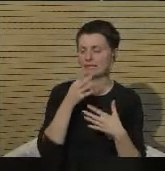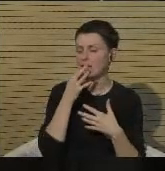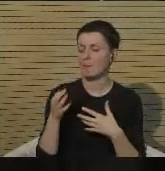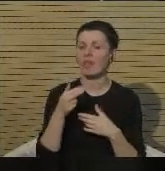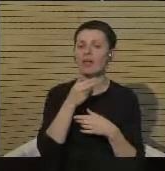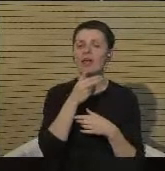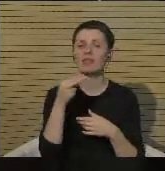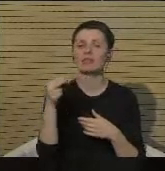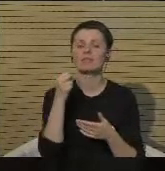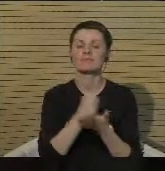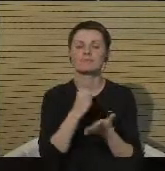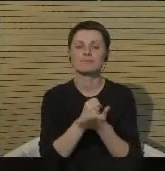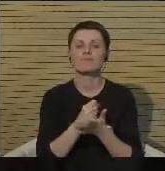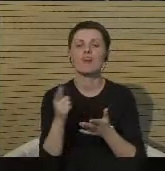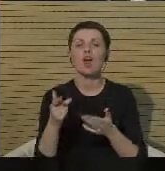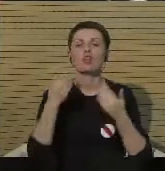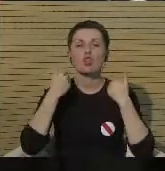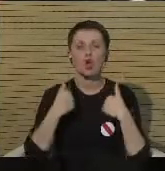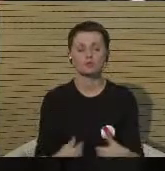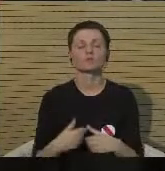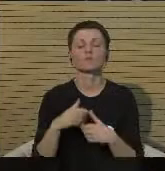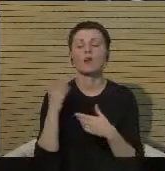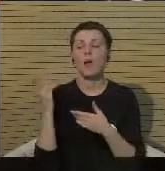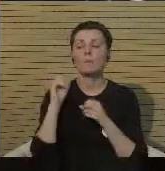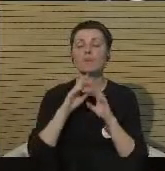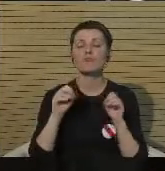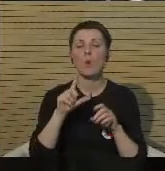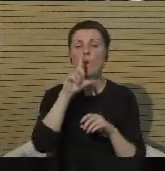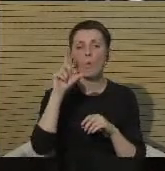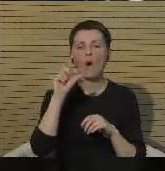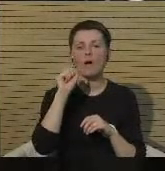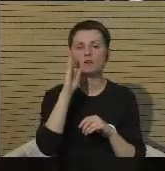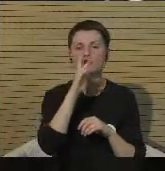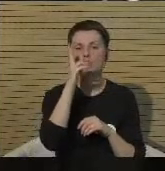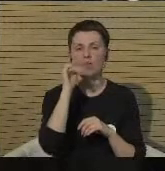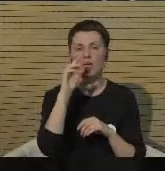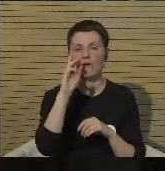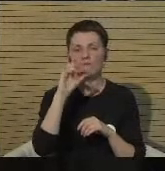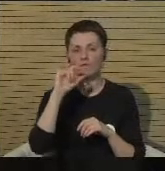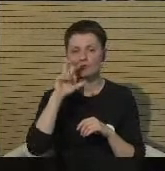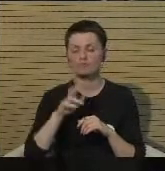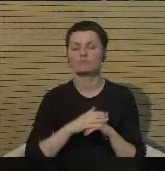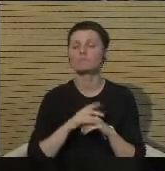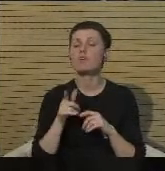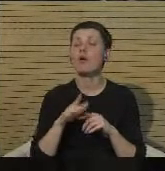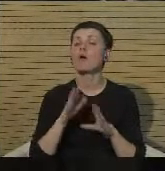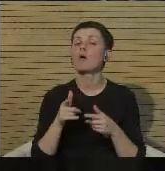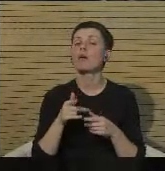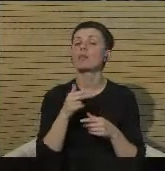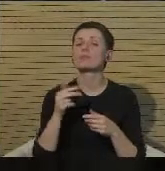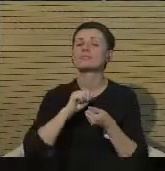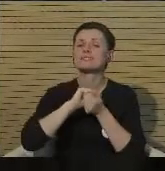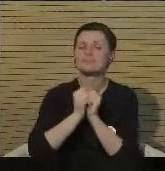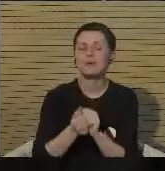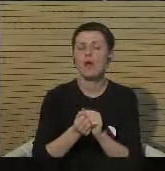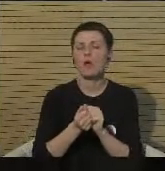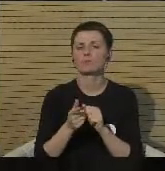before our guests take the floor, I'd like to ask Professor Łaszkiewicz about identity.